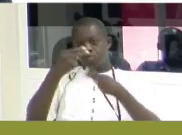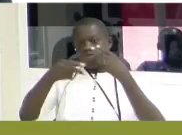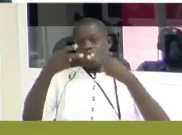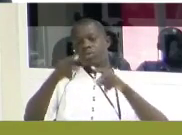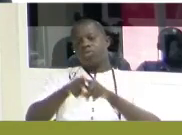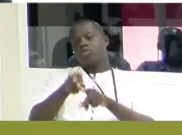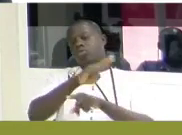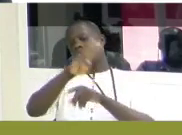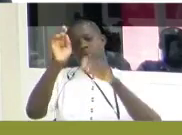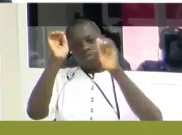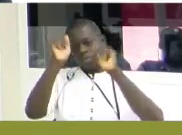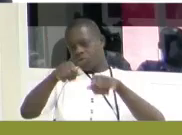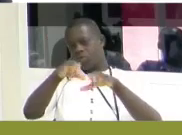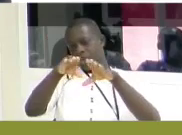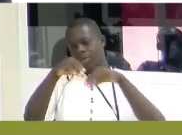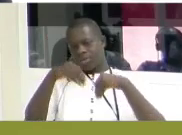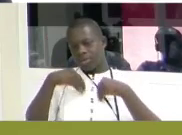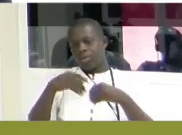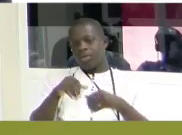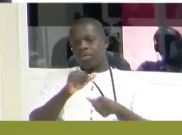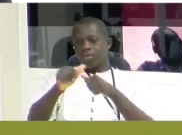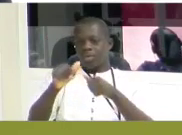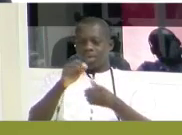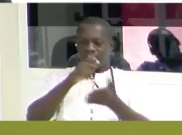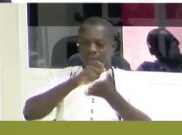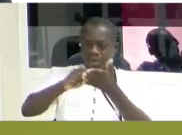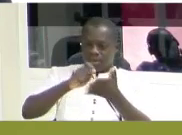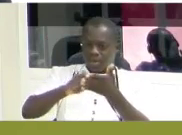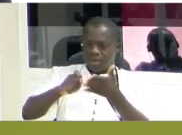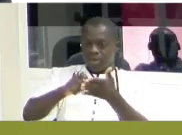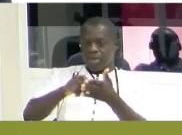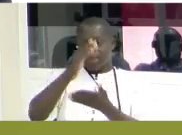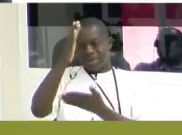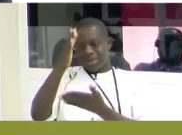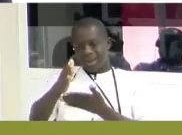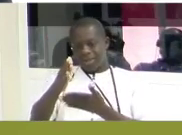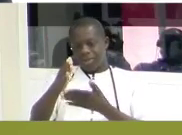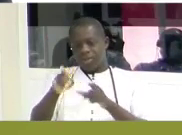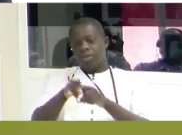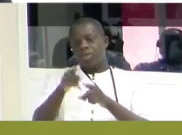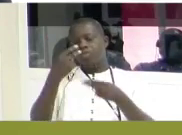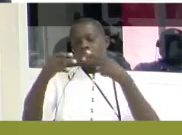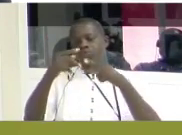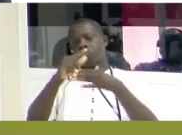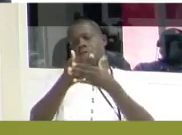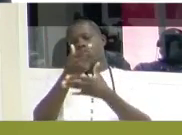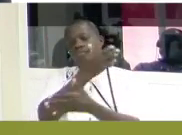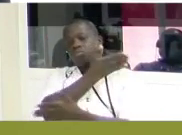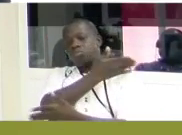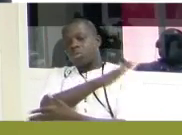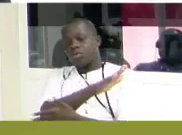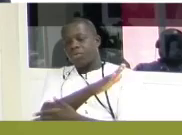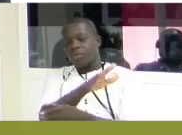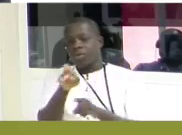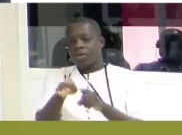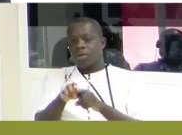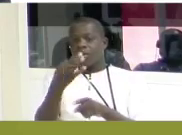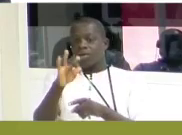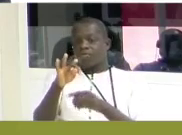stories or I quit the profession. So I know what they were trying with, it will